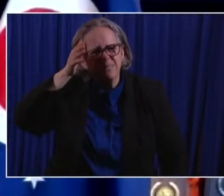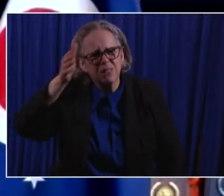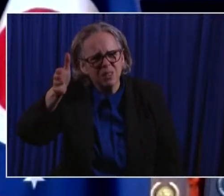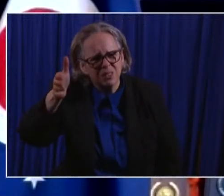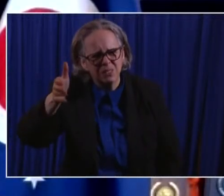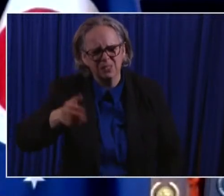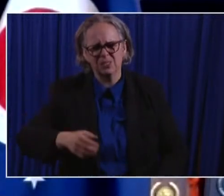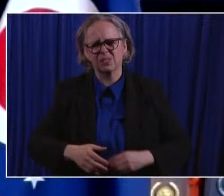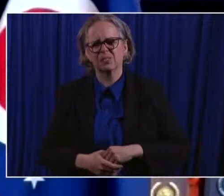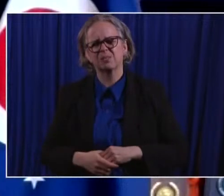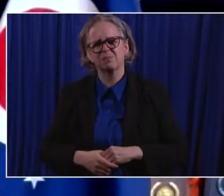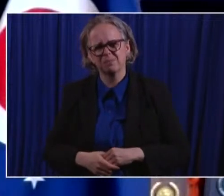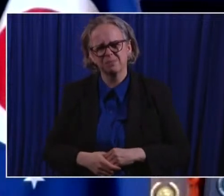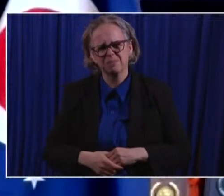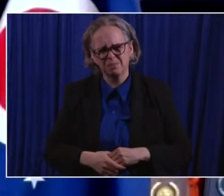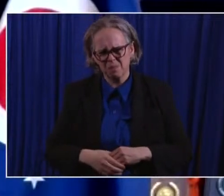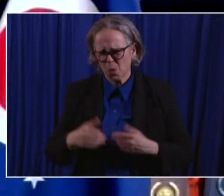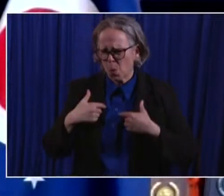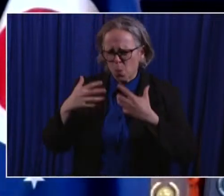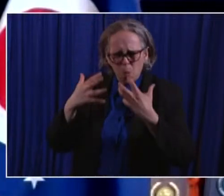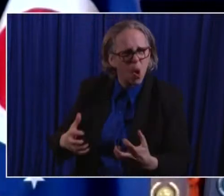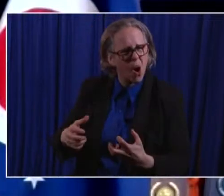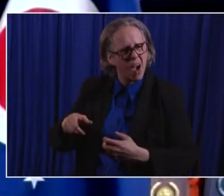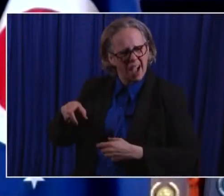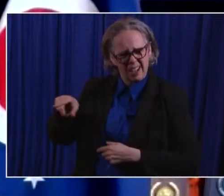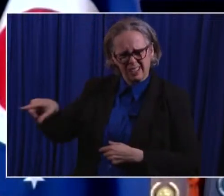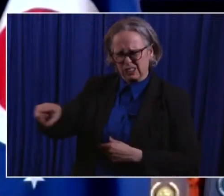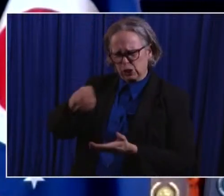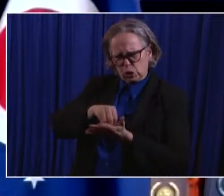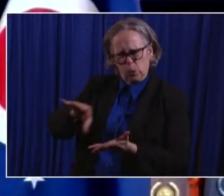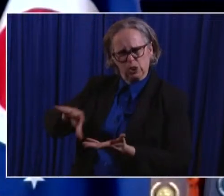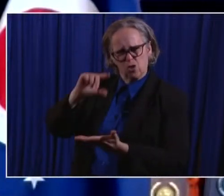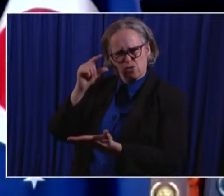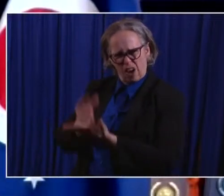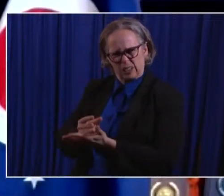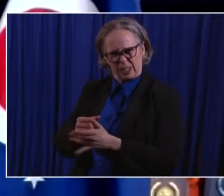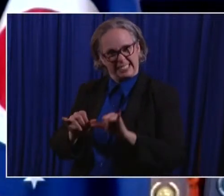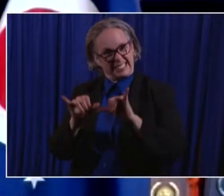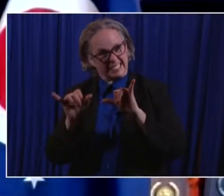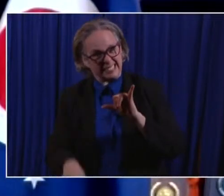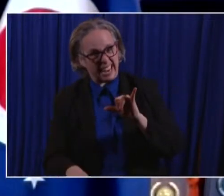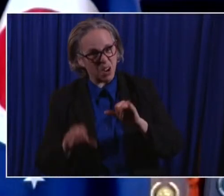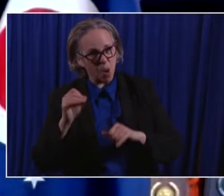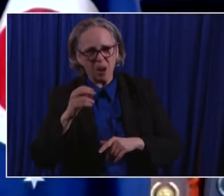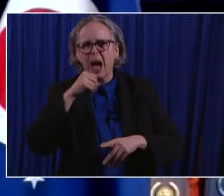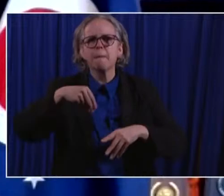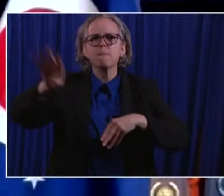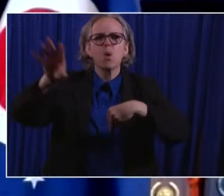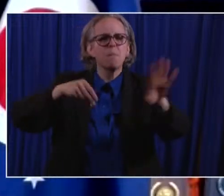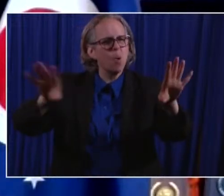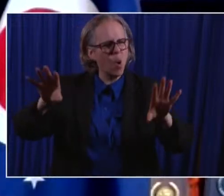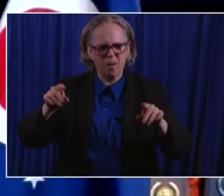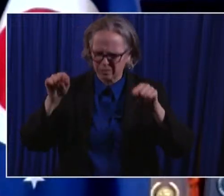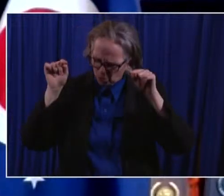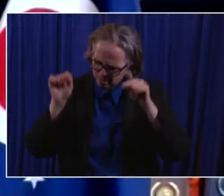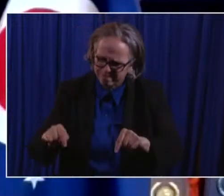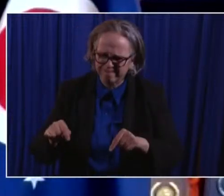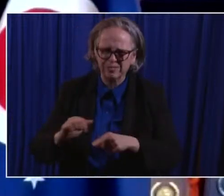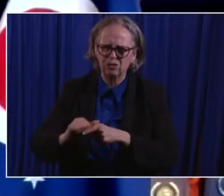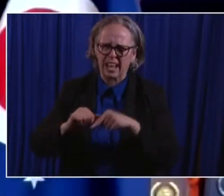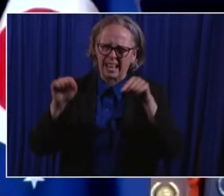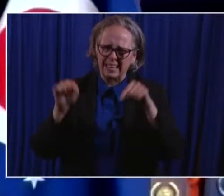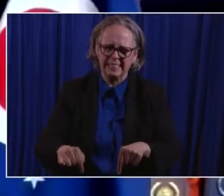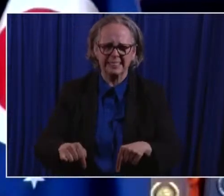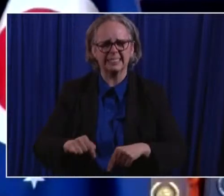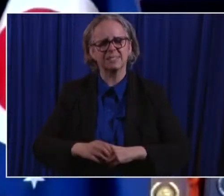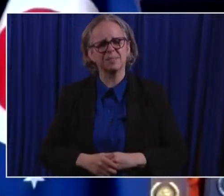the efforts to keep Ohio students and talent in our state. And I also must add, as another budget